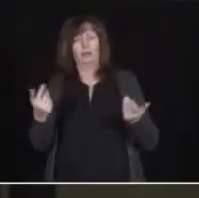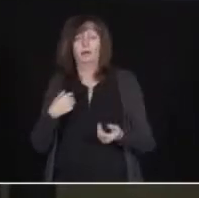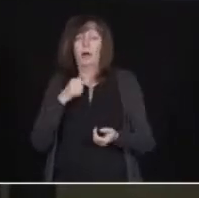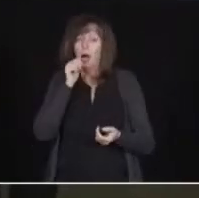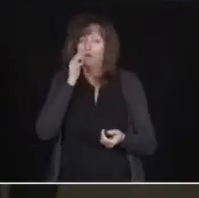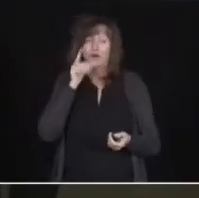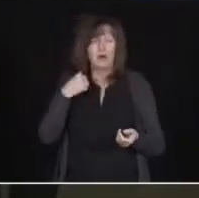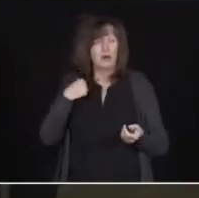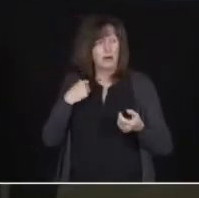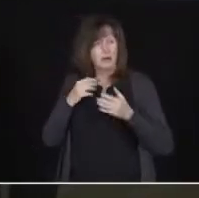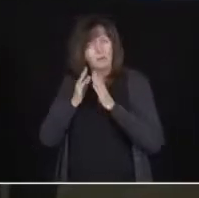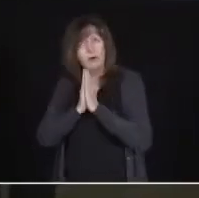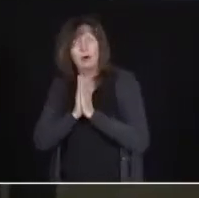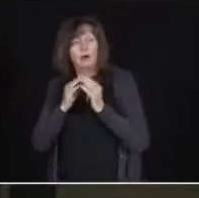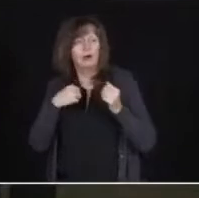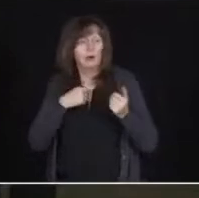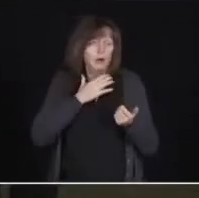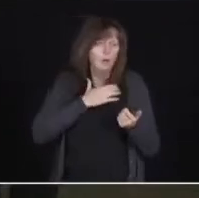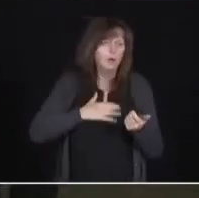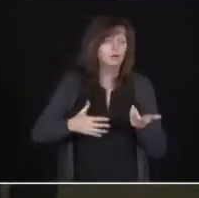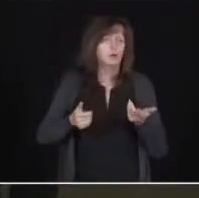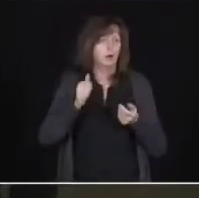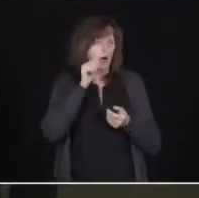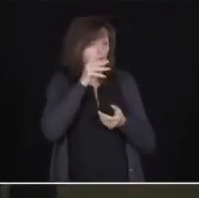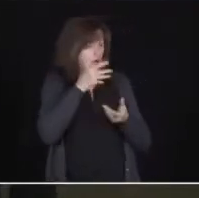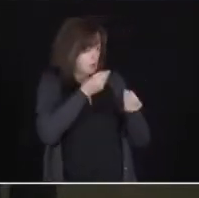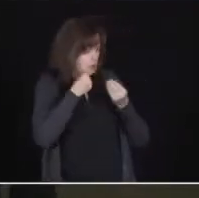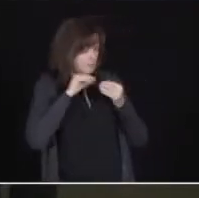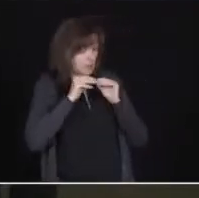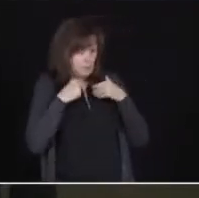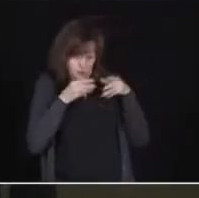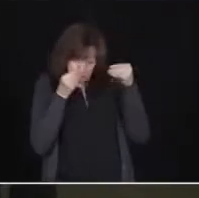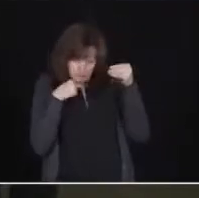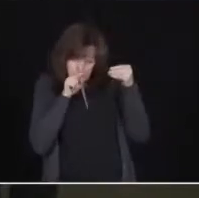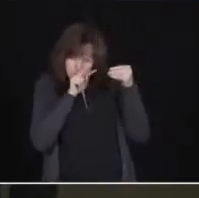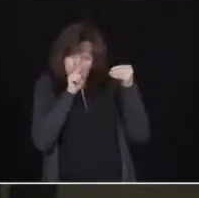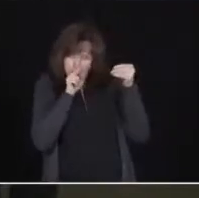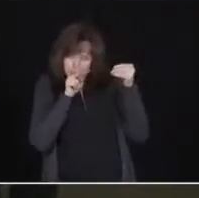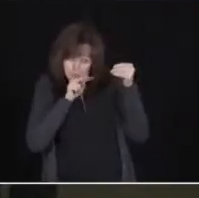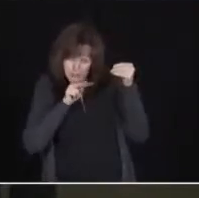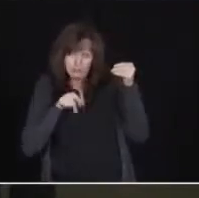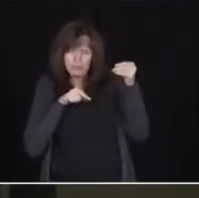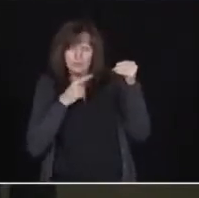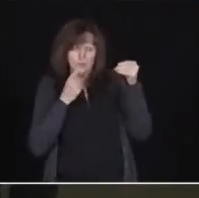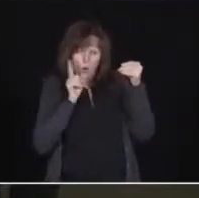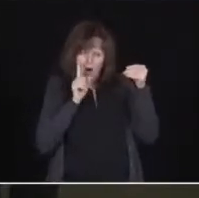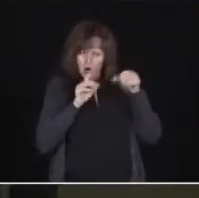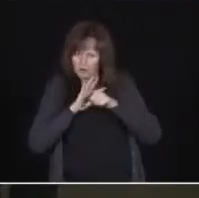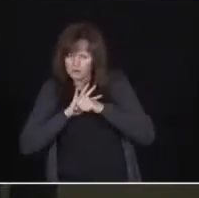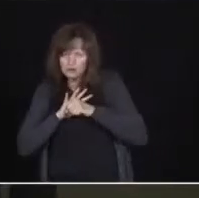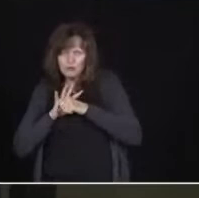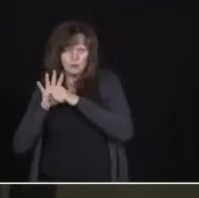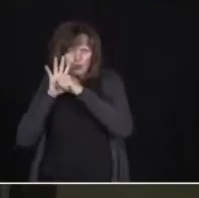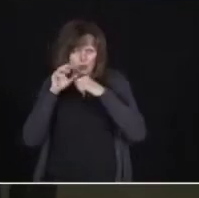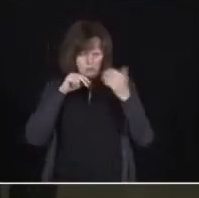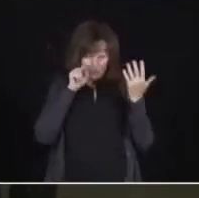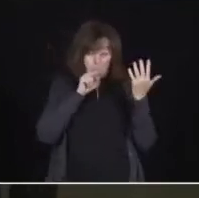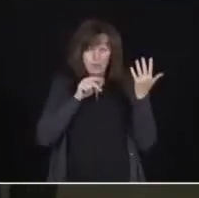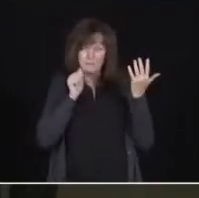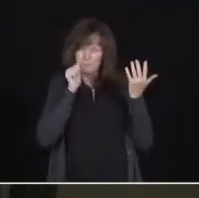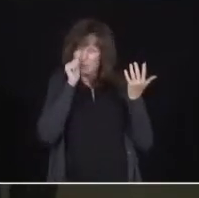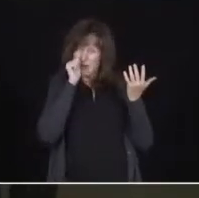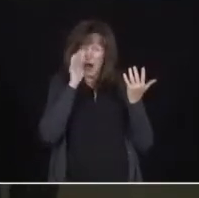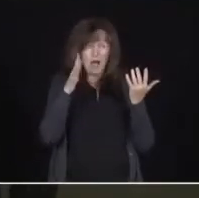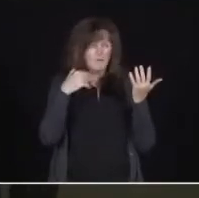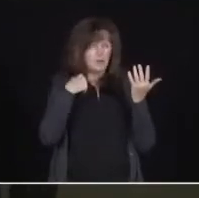numbers. First thing I do is look at the cases and I break it down to regions. So the more we all work